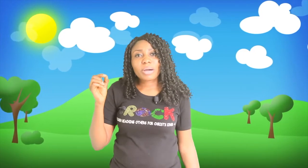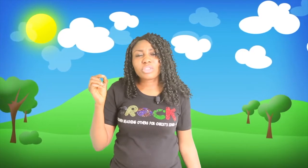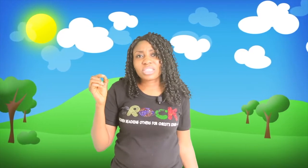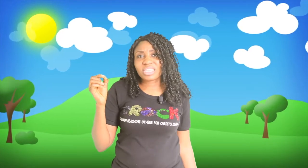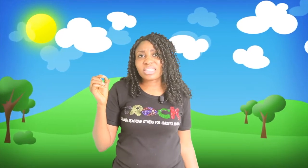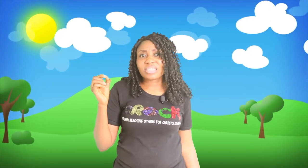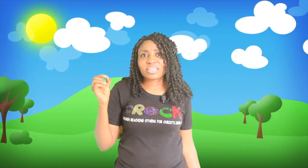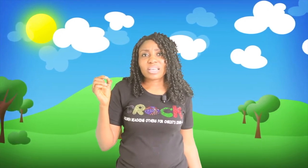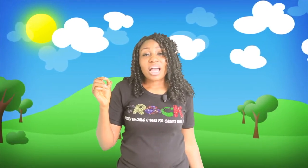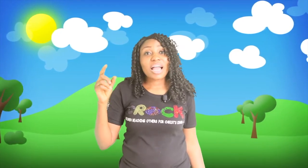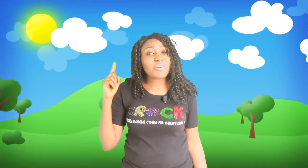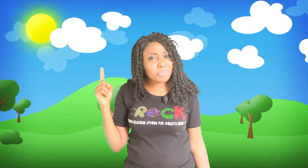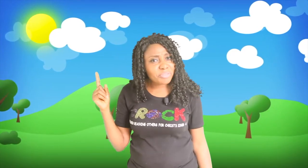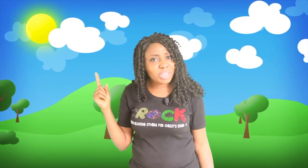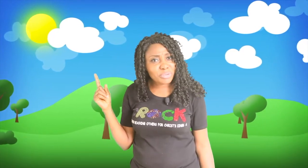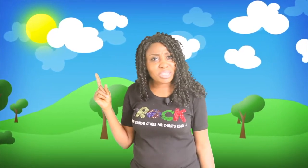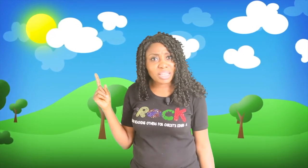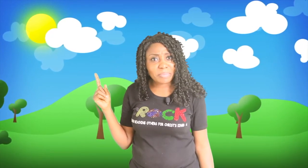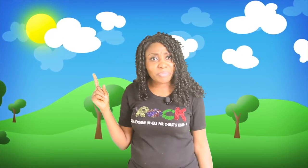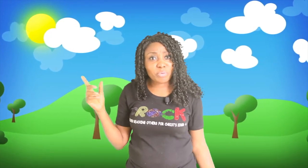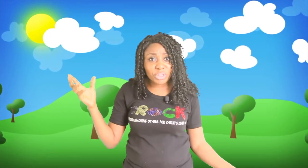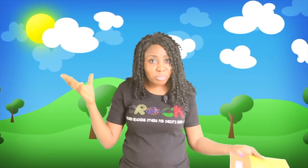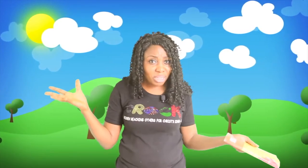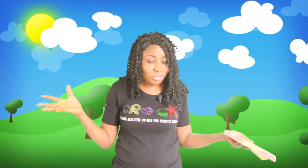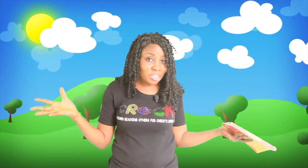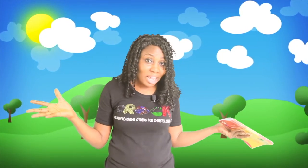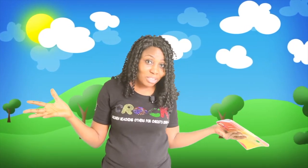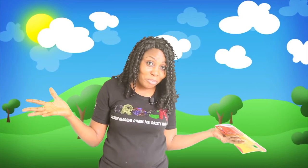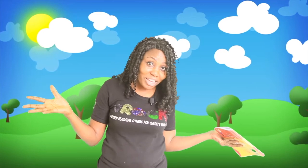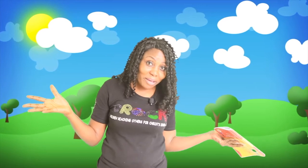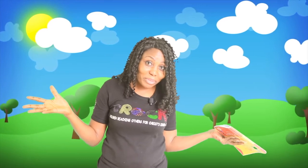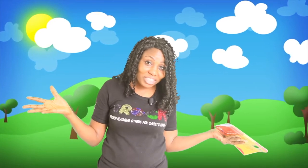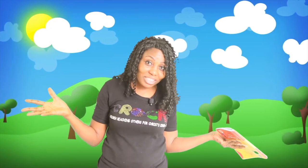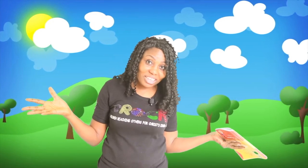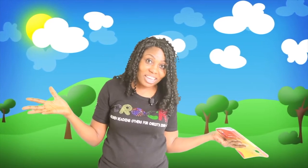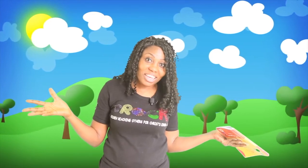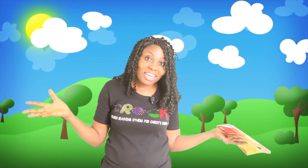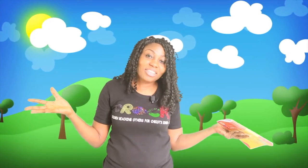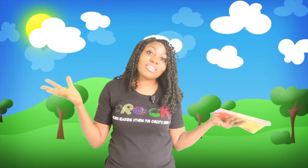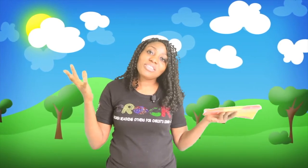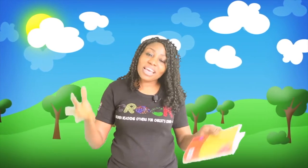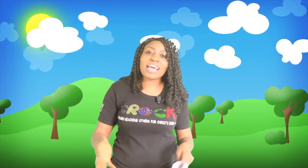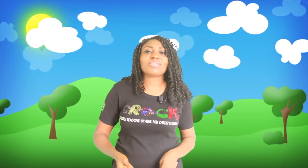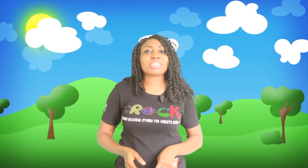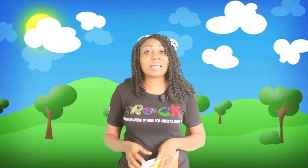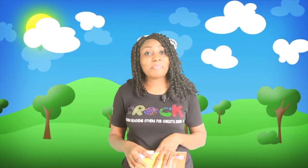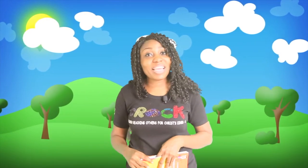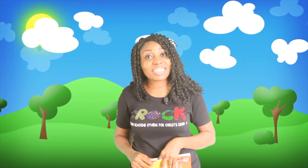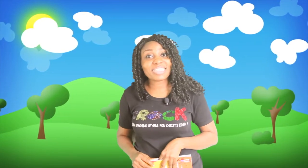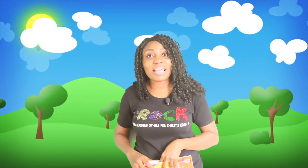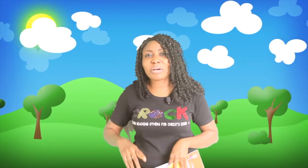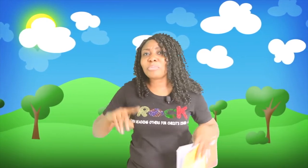what about your sanitizer? I hope you've been using them. The one you made during last summer camp on Saturday. Yes, it was